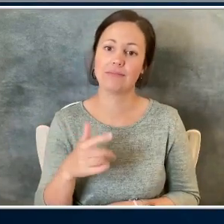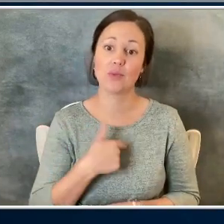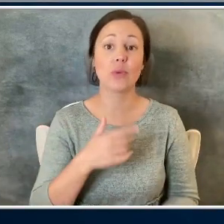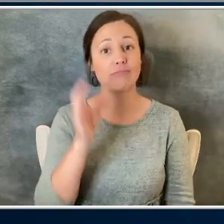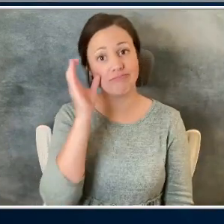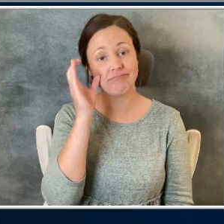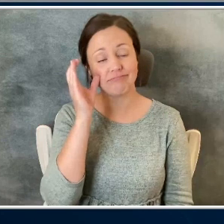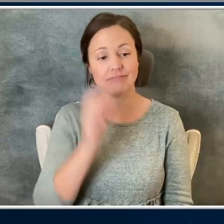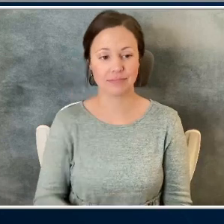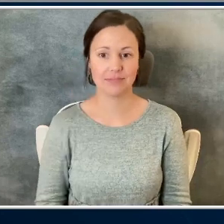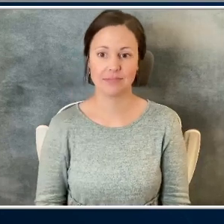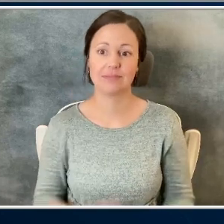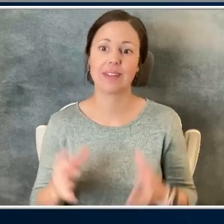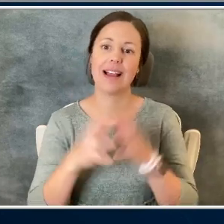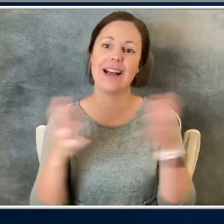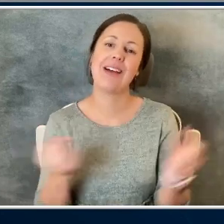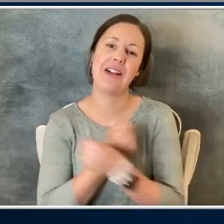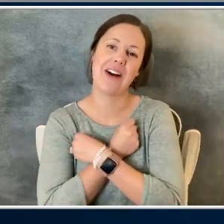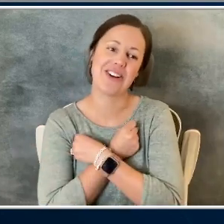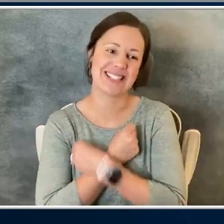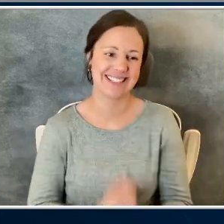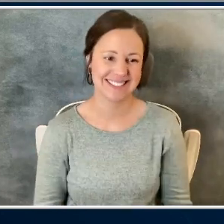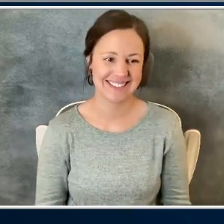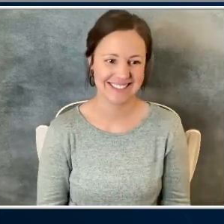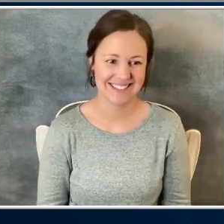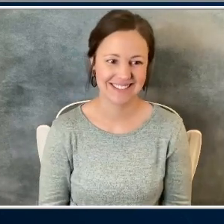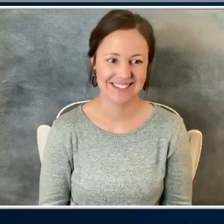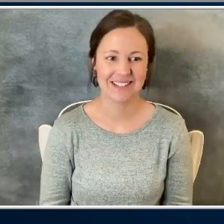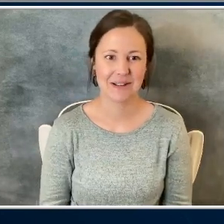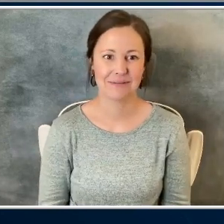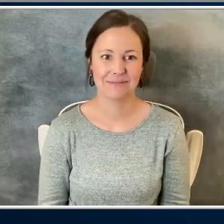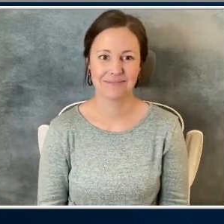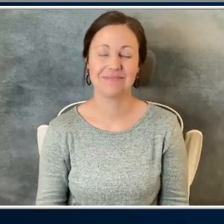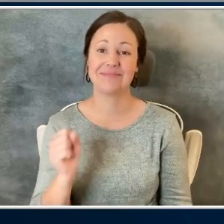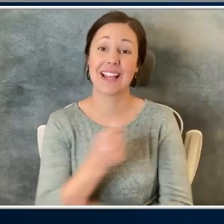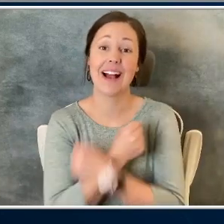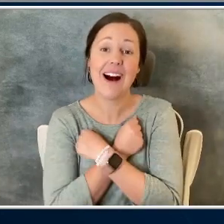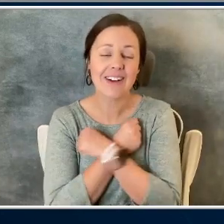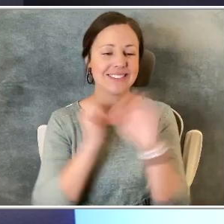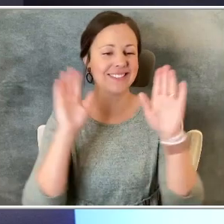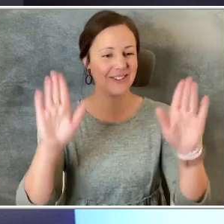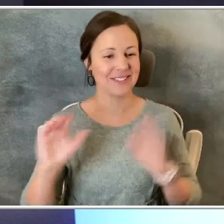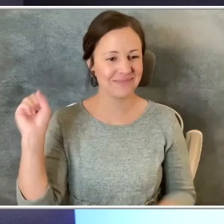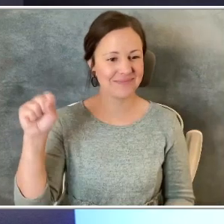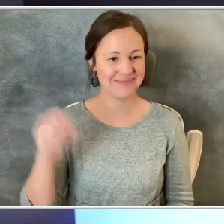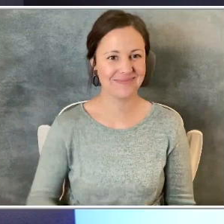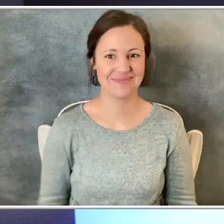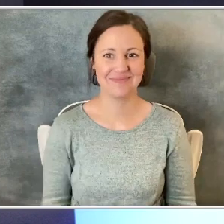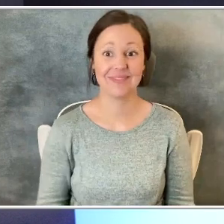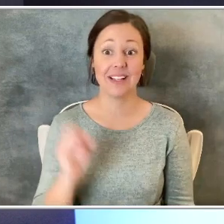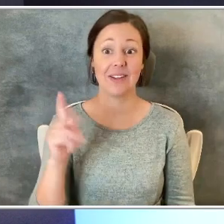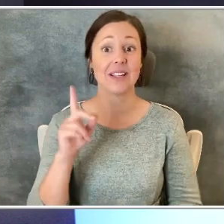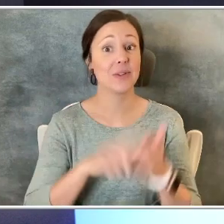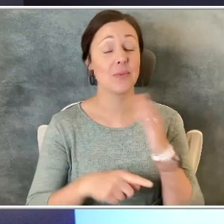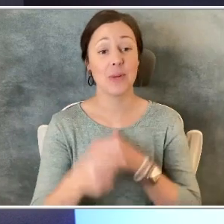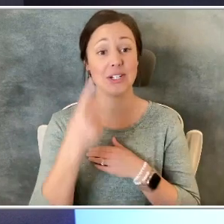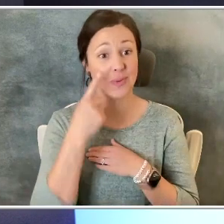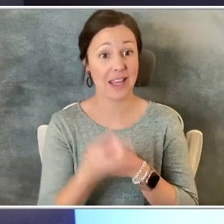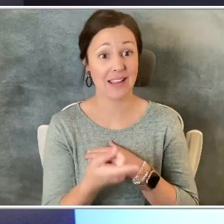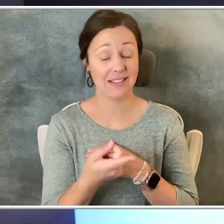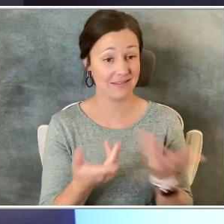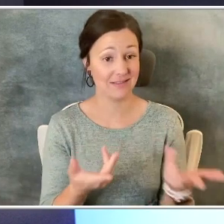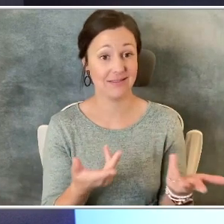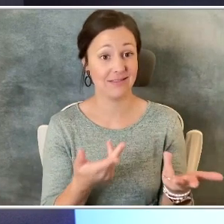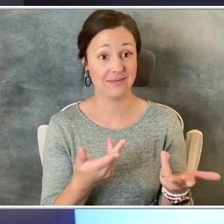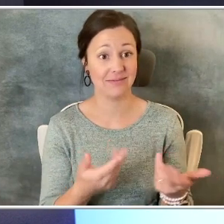give a lot of hugs. Man, hugs are awesome. Okay. what did you think? Tell us a little bit about your emotions.